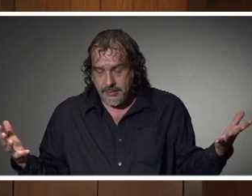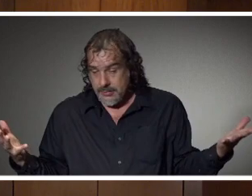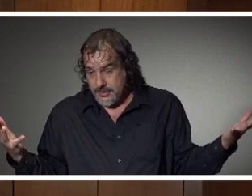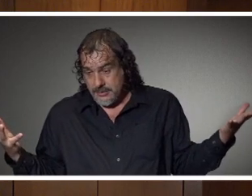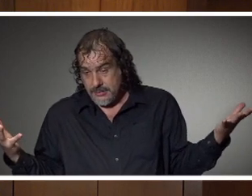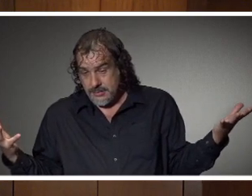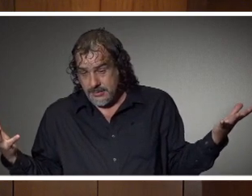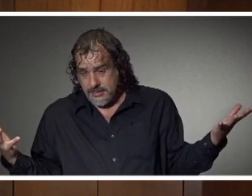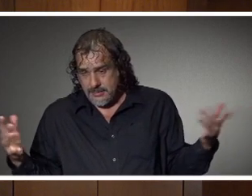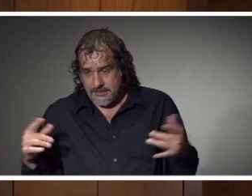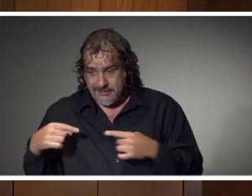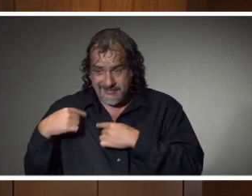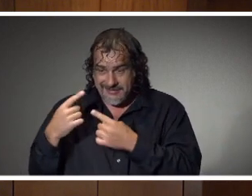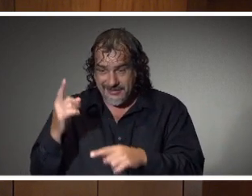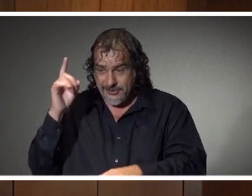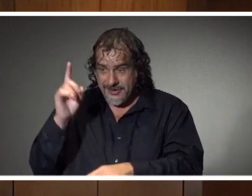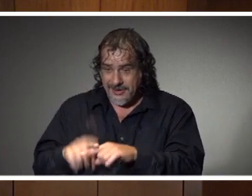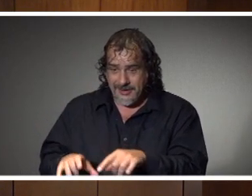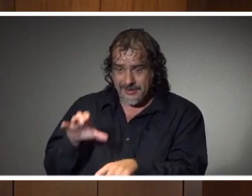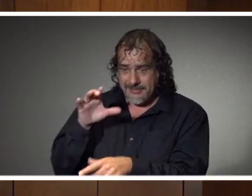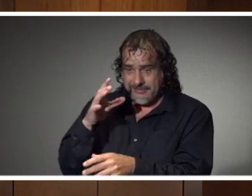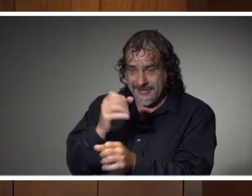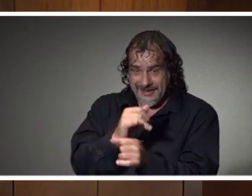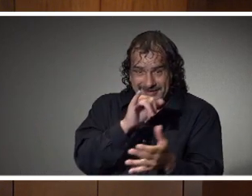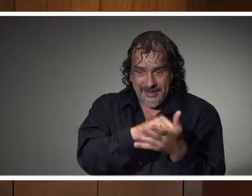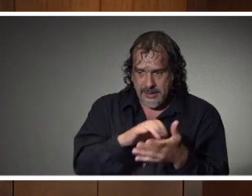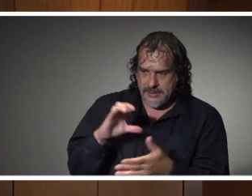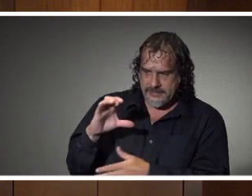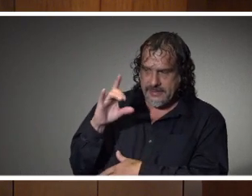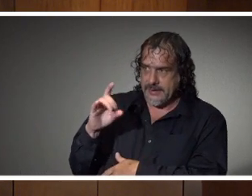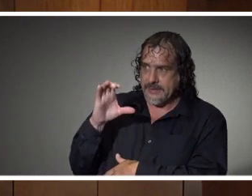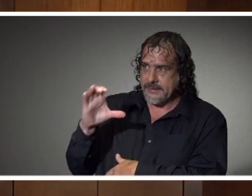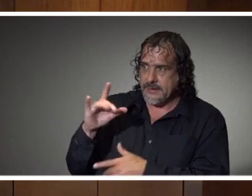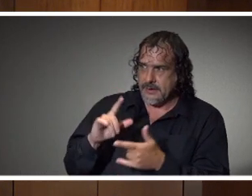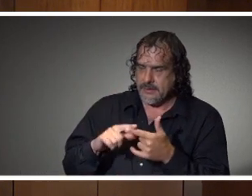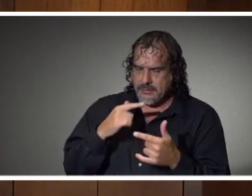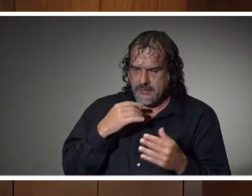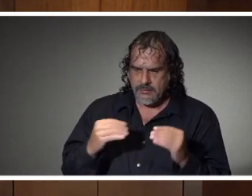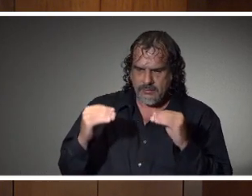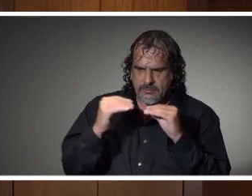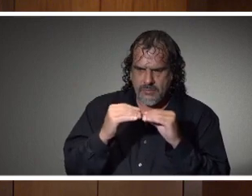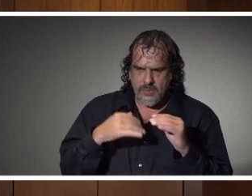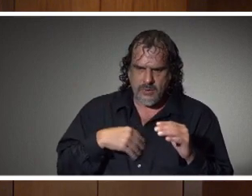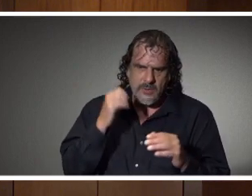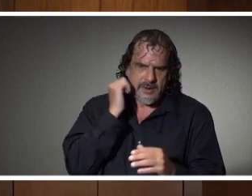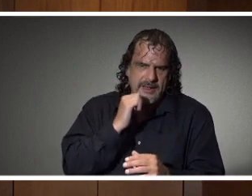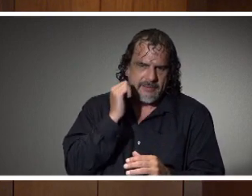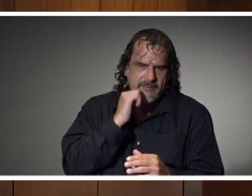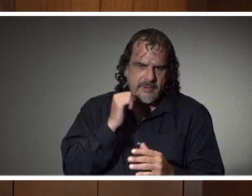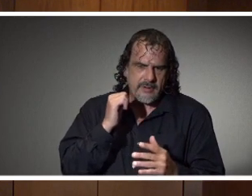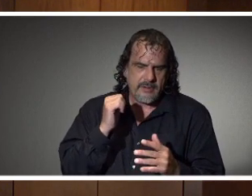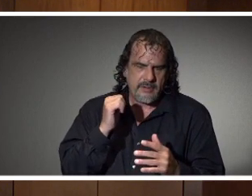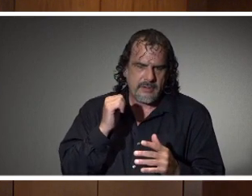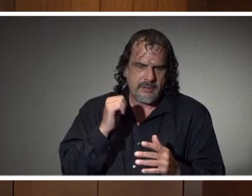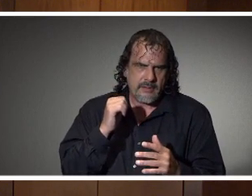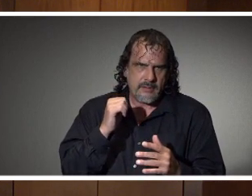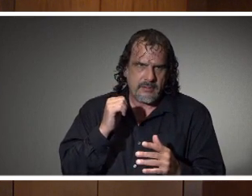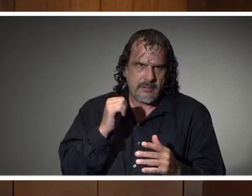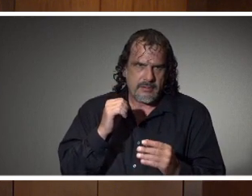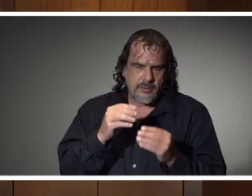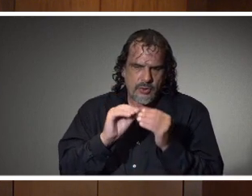since we can't get that CDC report anymore, would you consider releasing daily aggregate capacity